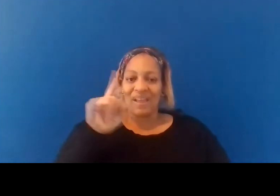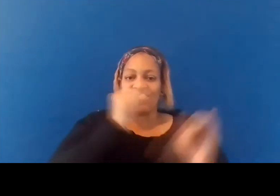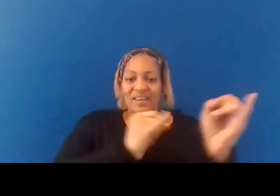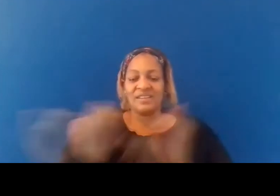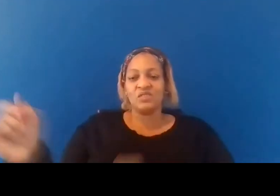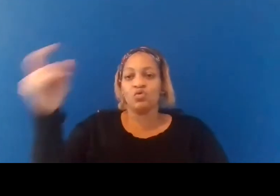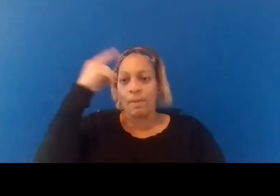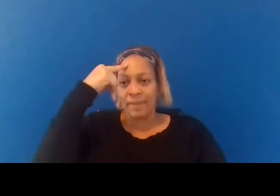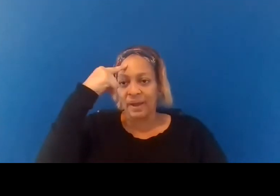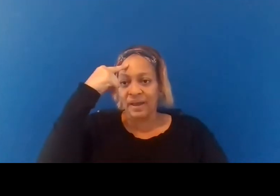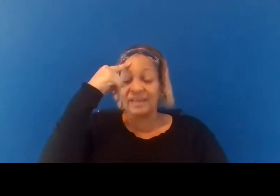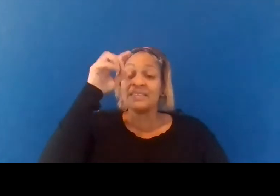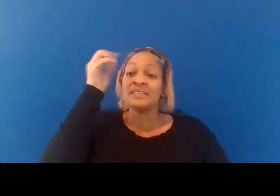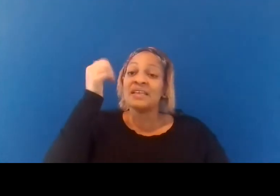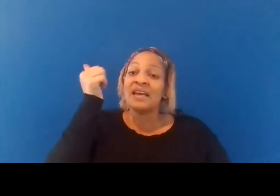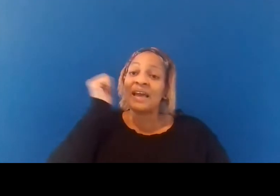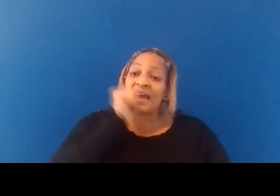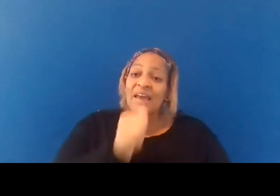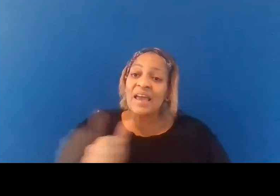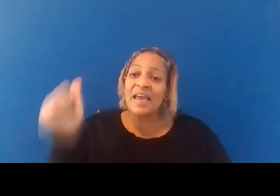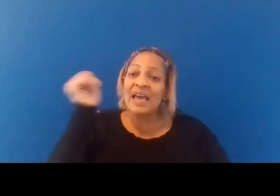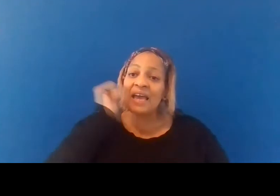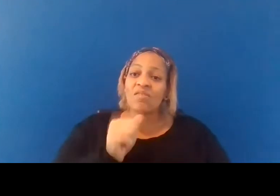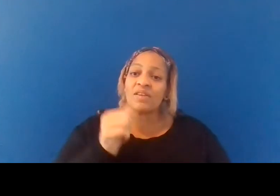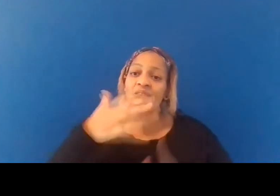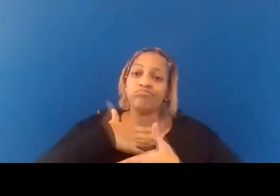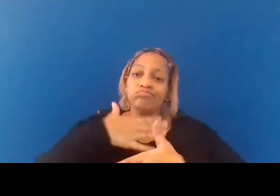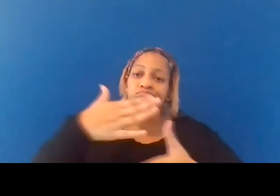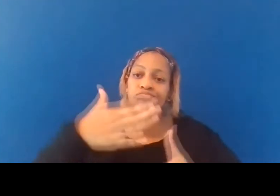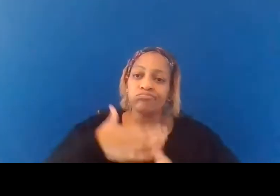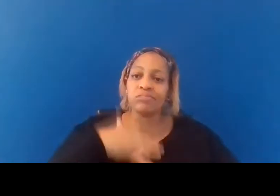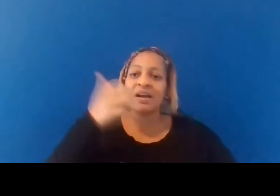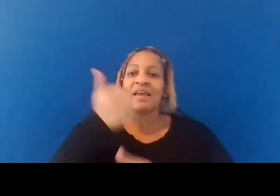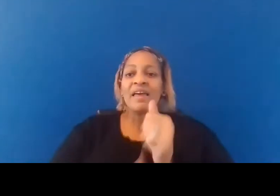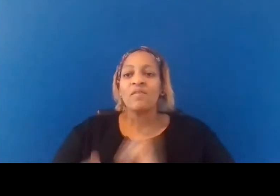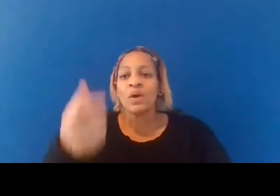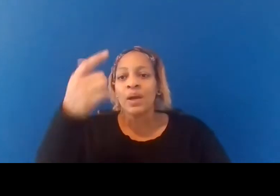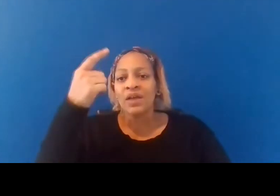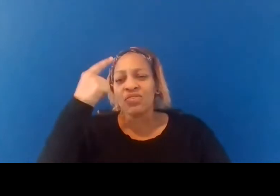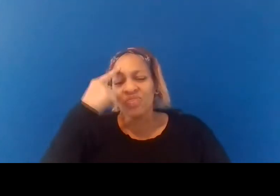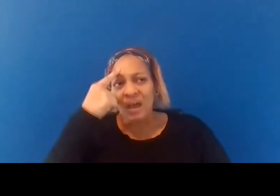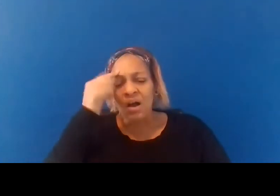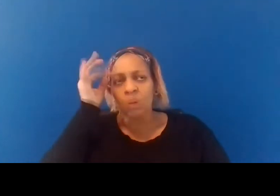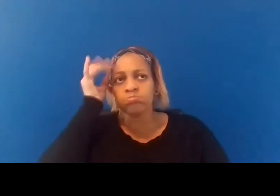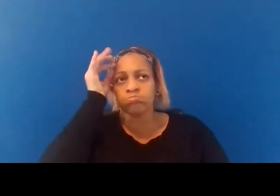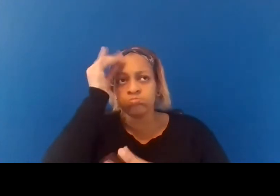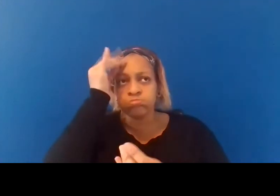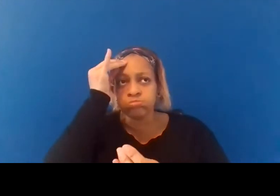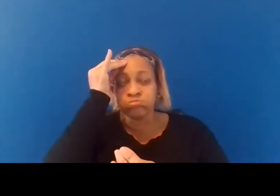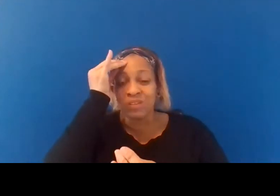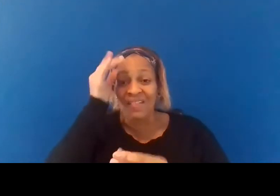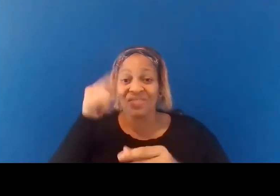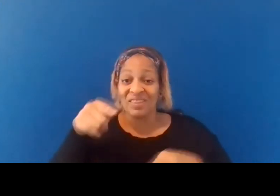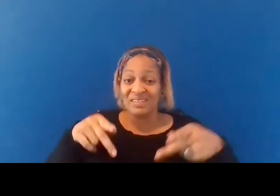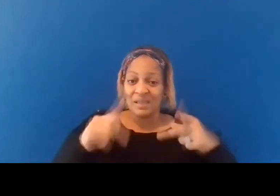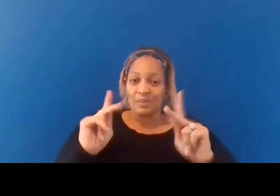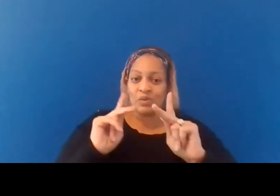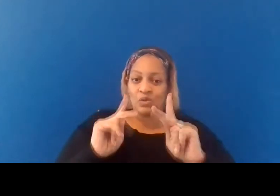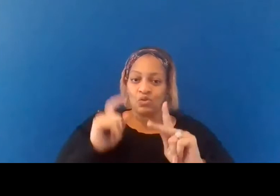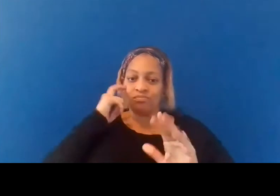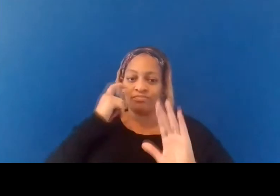Every day, every moment, every breath, every thought, every word is an opportunity for us to recognize this